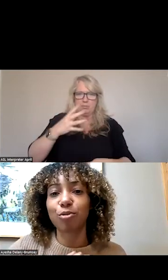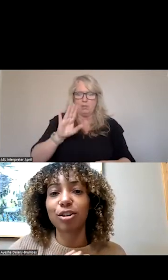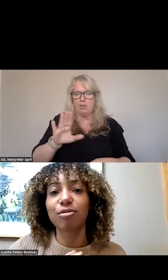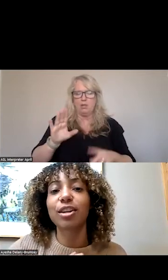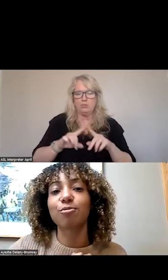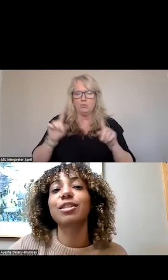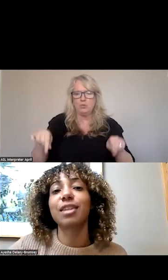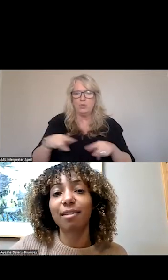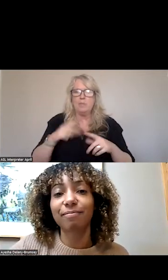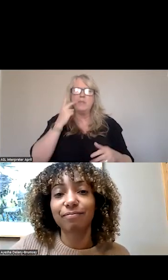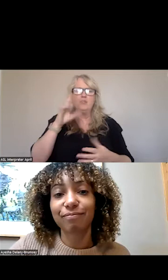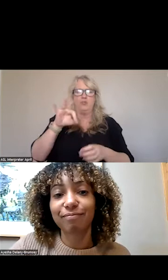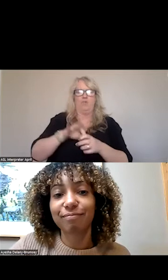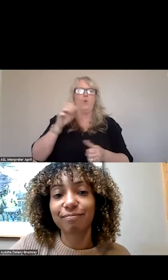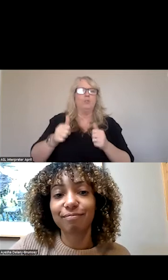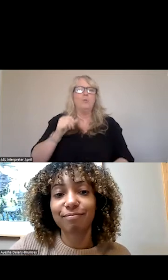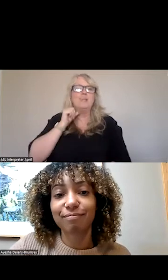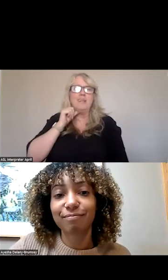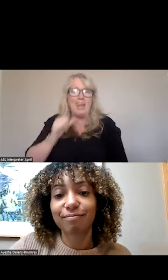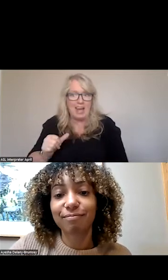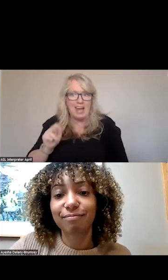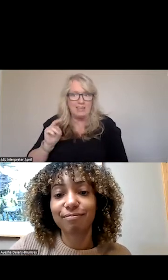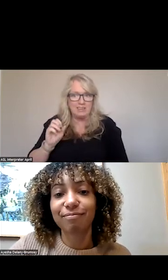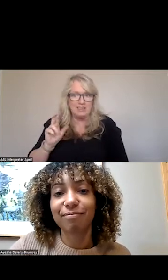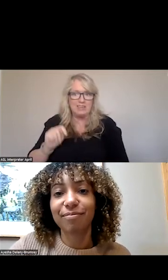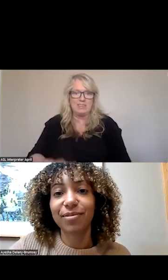vote for which one you think it was not.